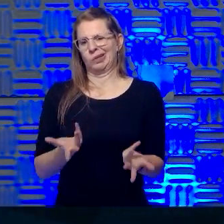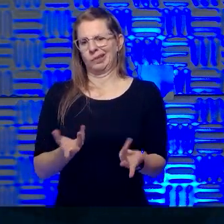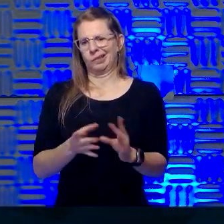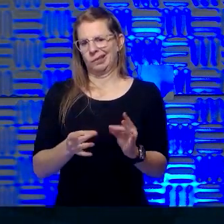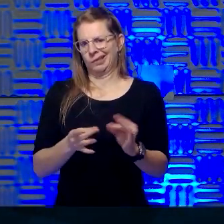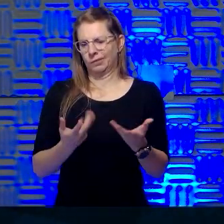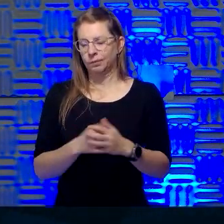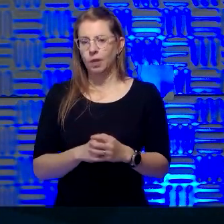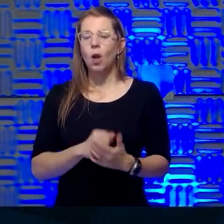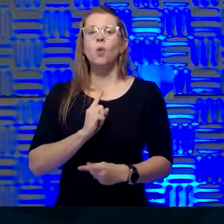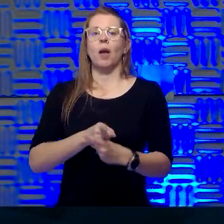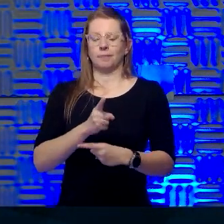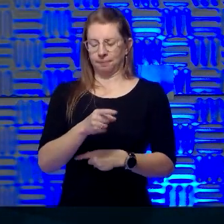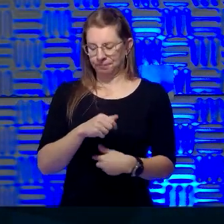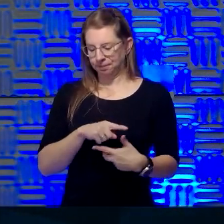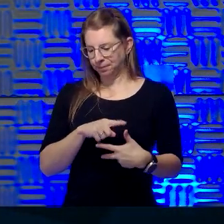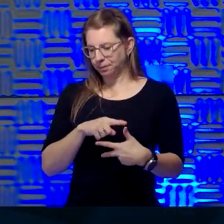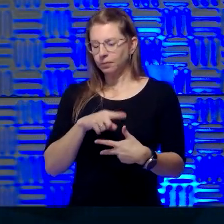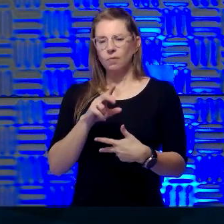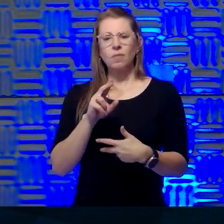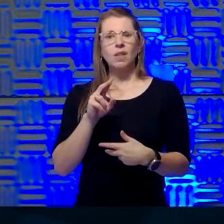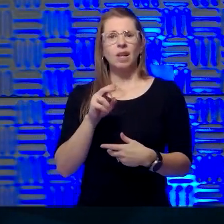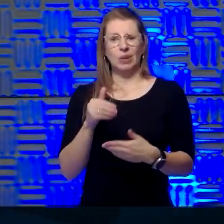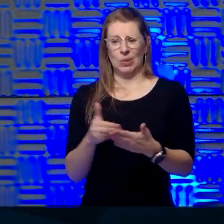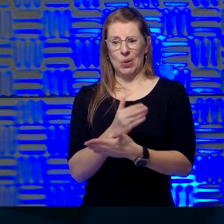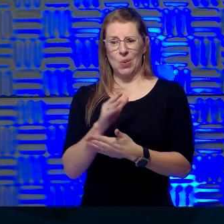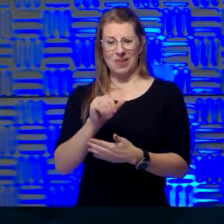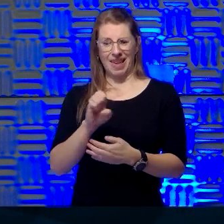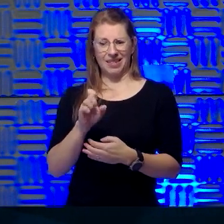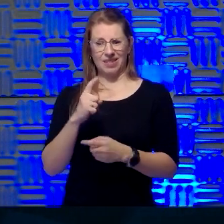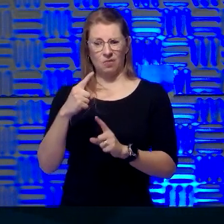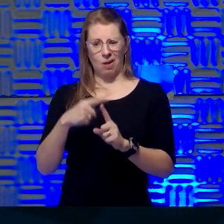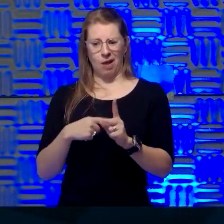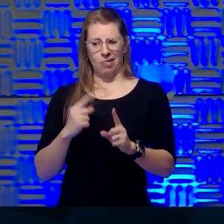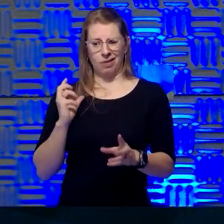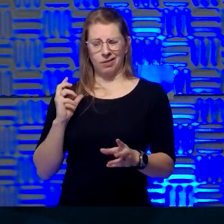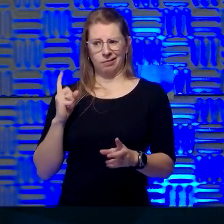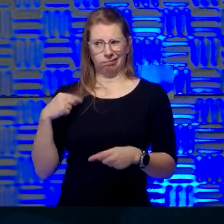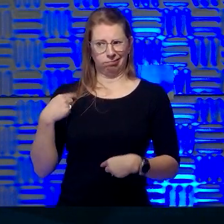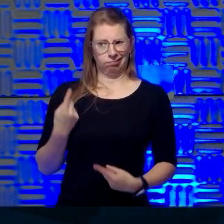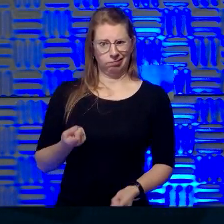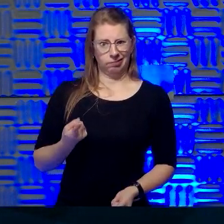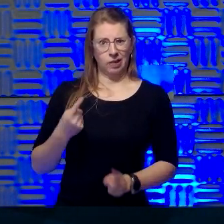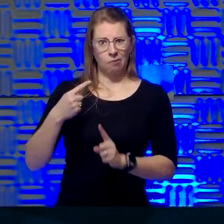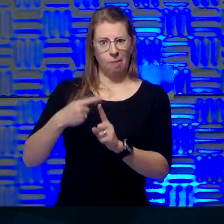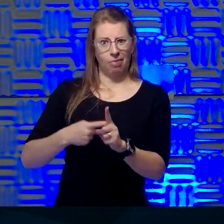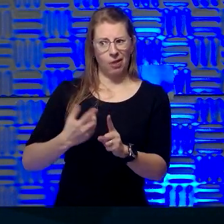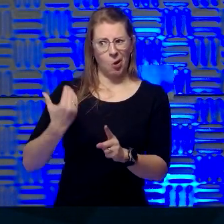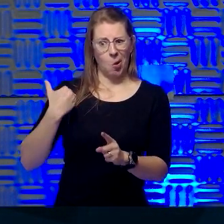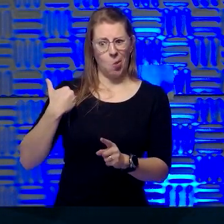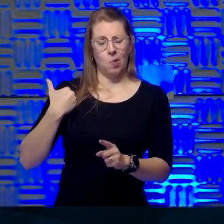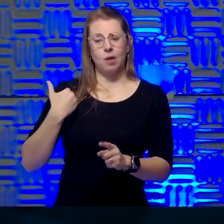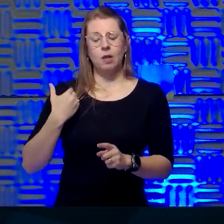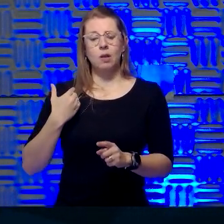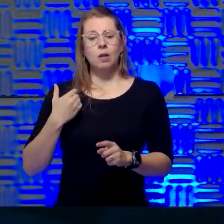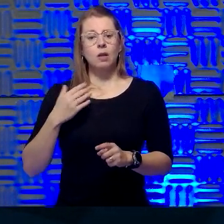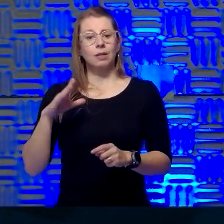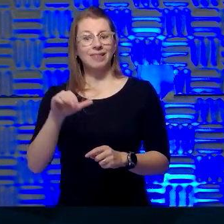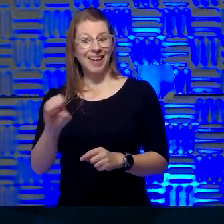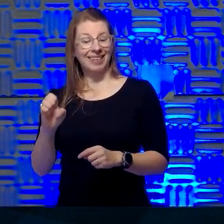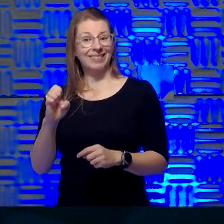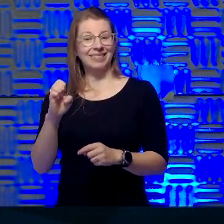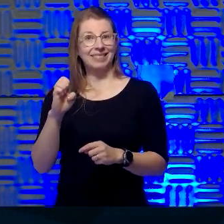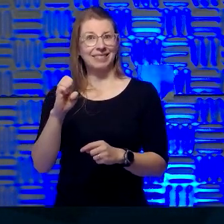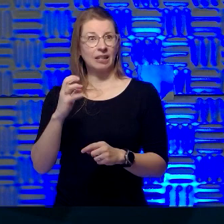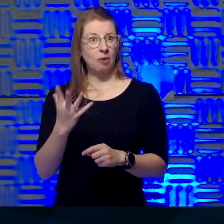Right. So I mean, we haven't had a new case in a month, or close to a month. And then the cases that we